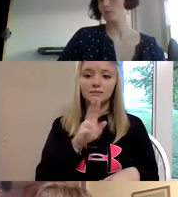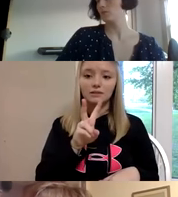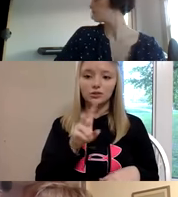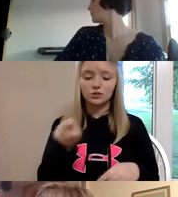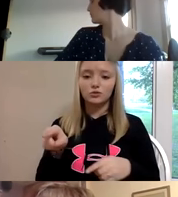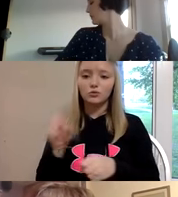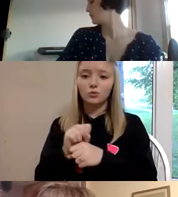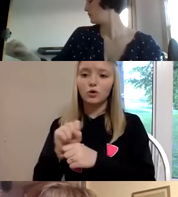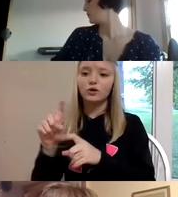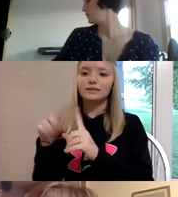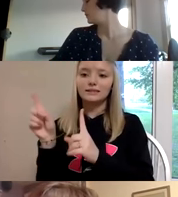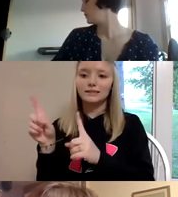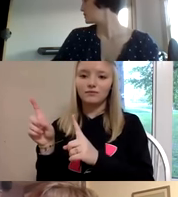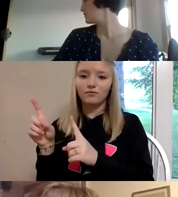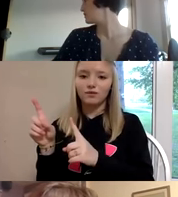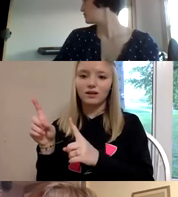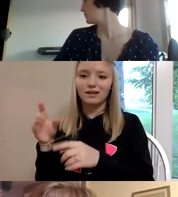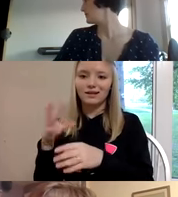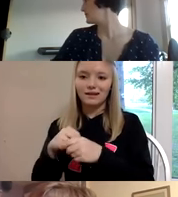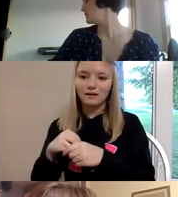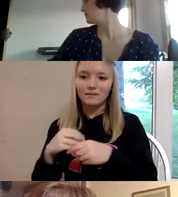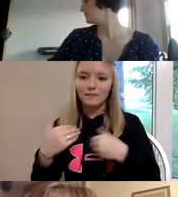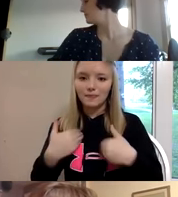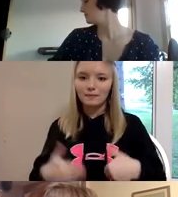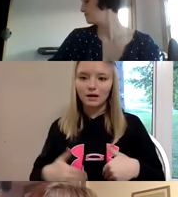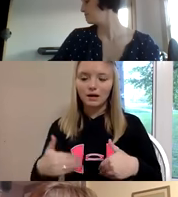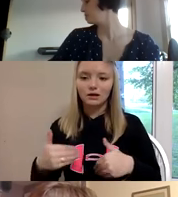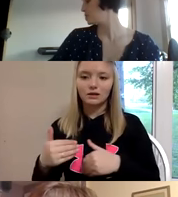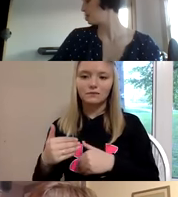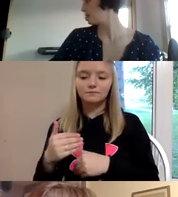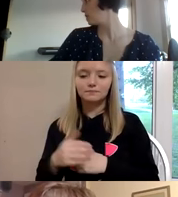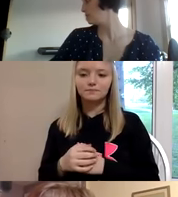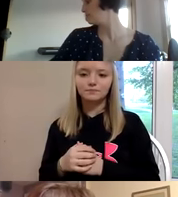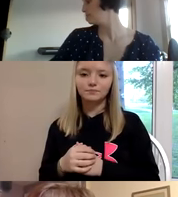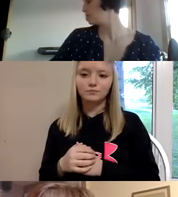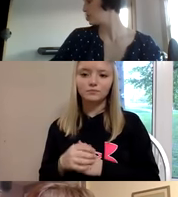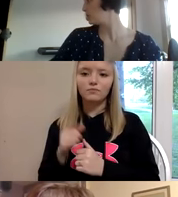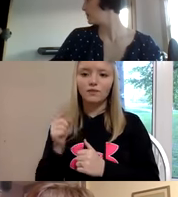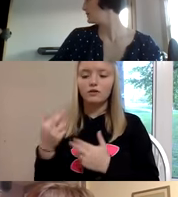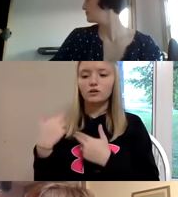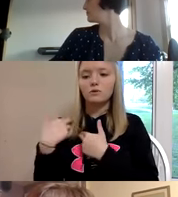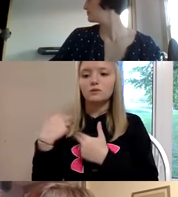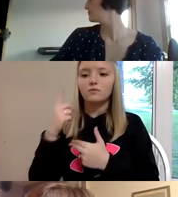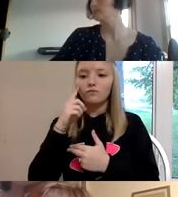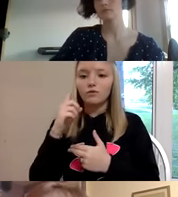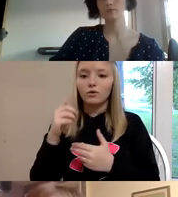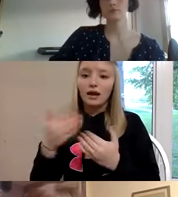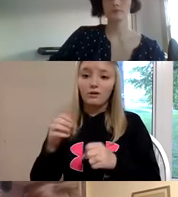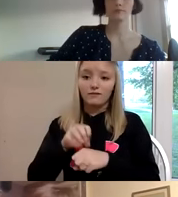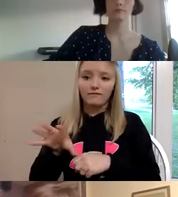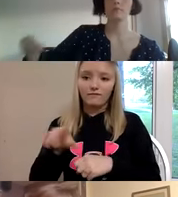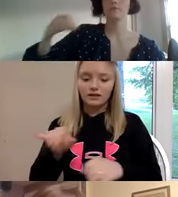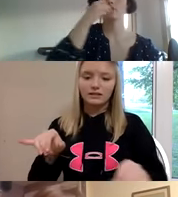receptors within the endocannabinoid system are responsible for how it affects these. So